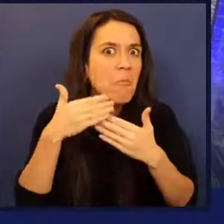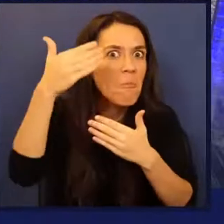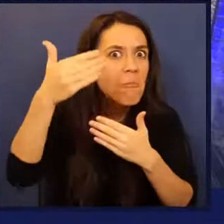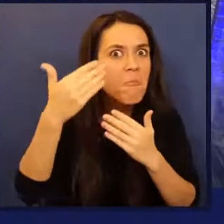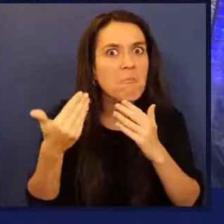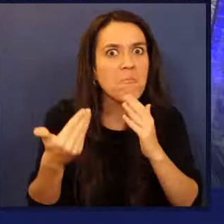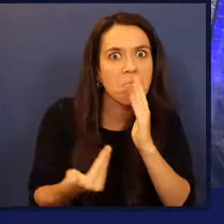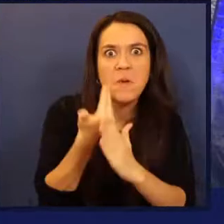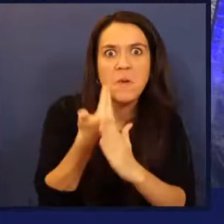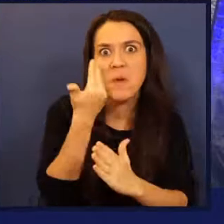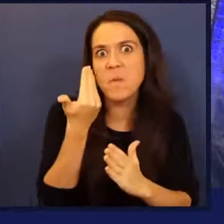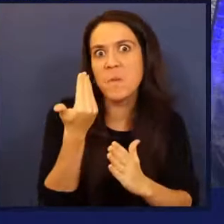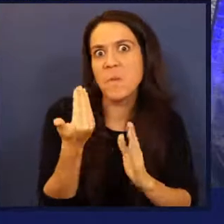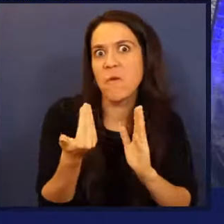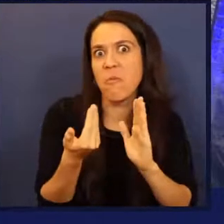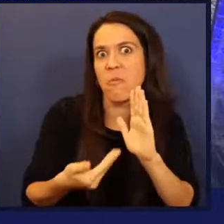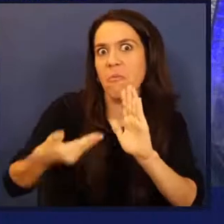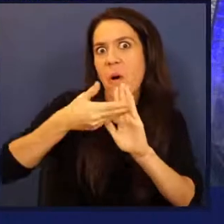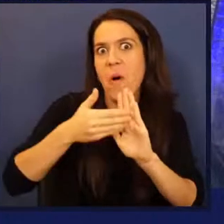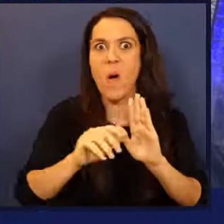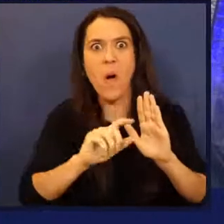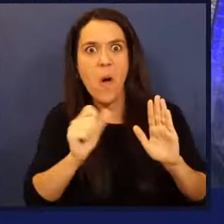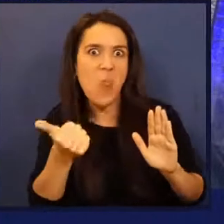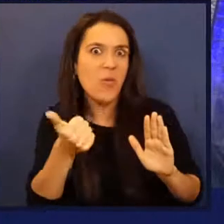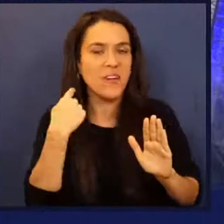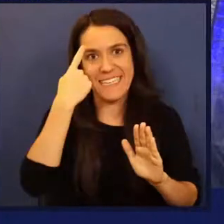I'm excited, at least.